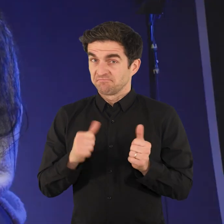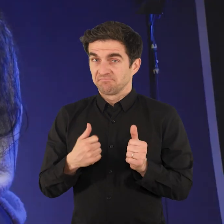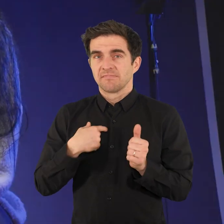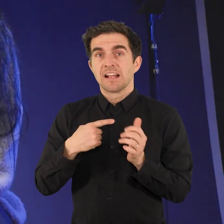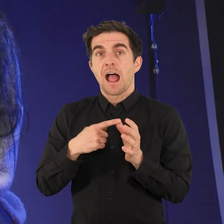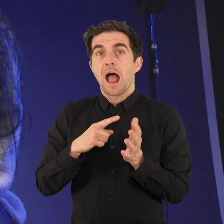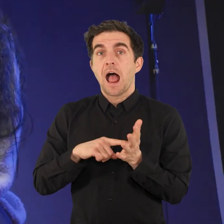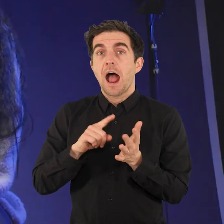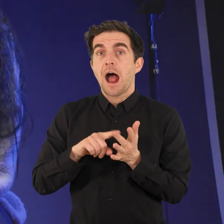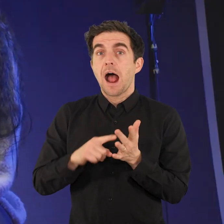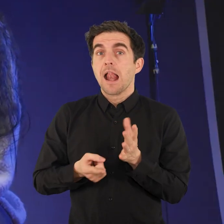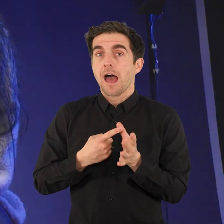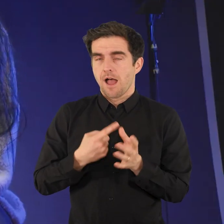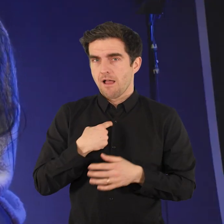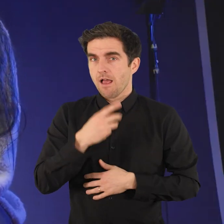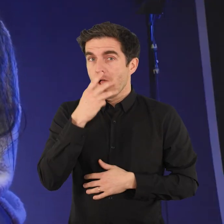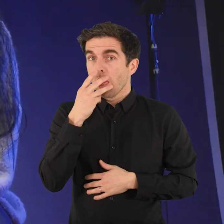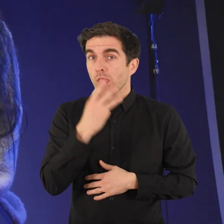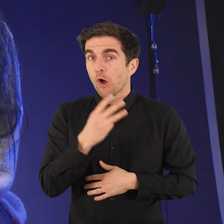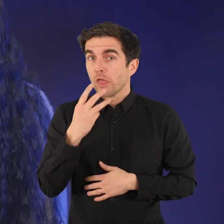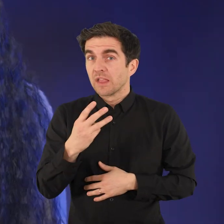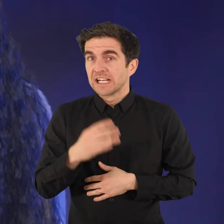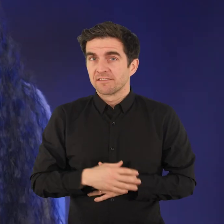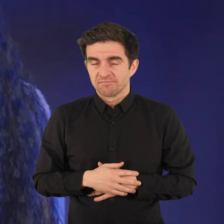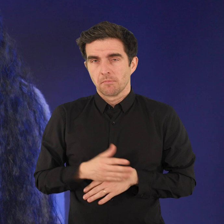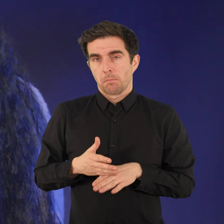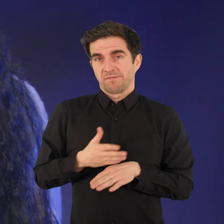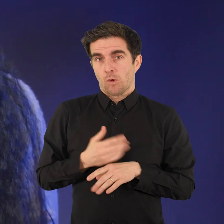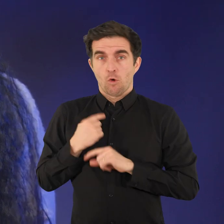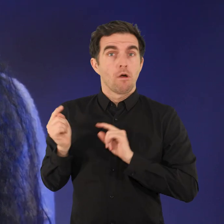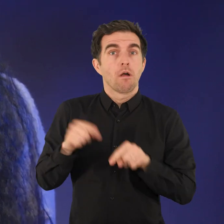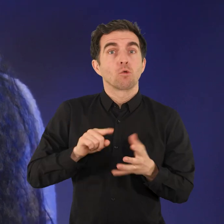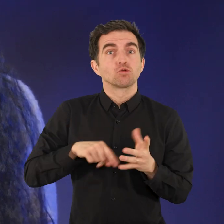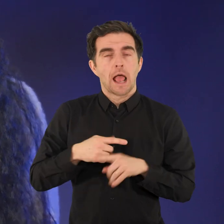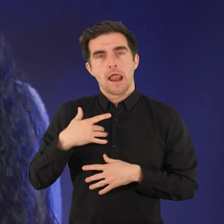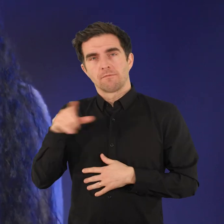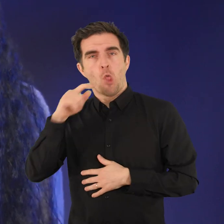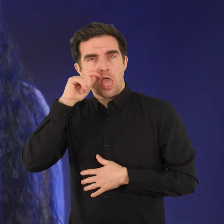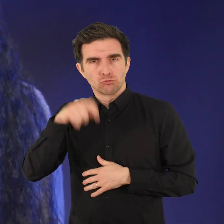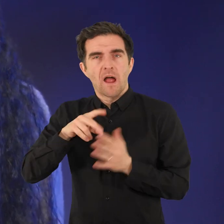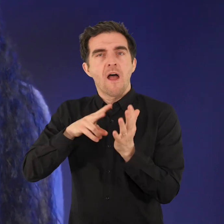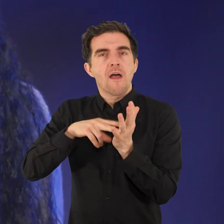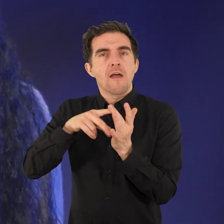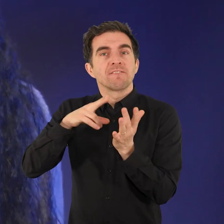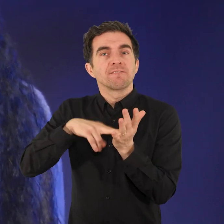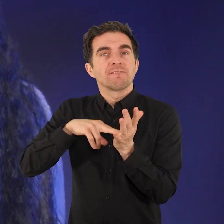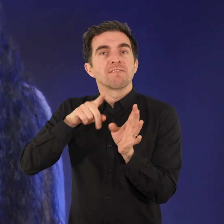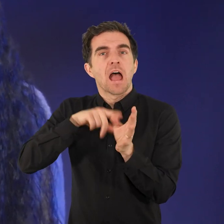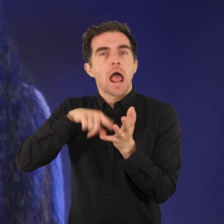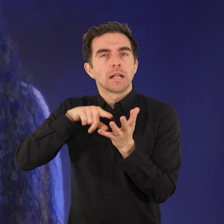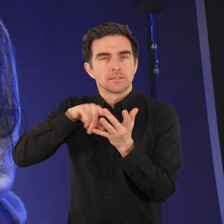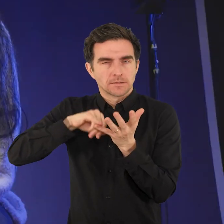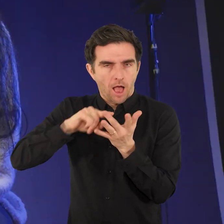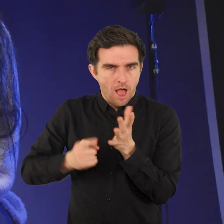Hello, my name is Aliia and I'm 33 years old, and before I came to the UK I lived in Ukraine in